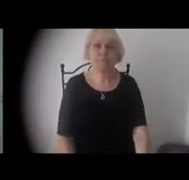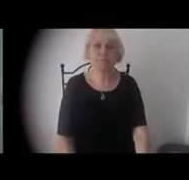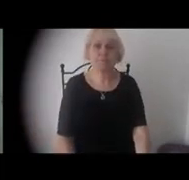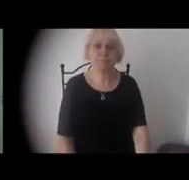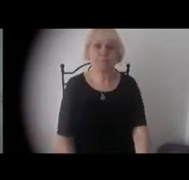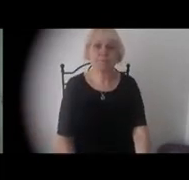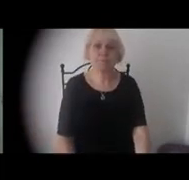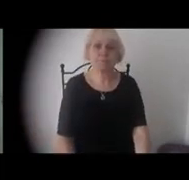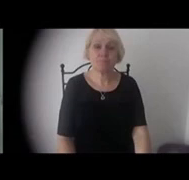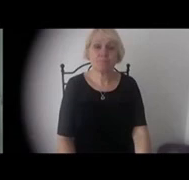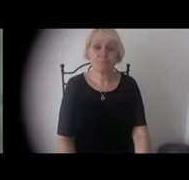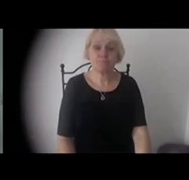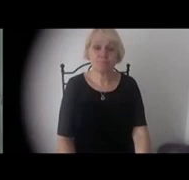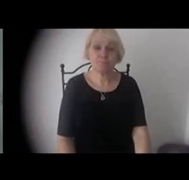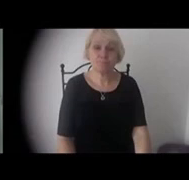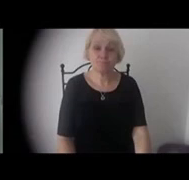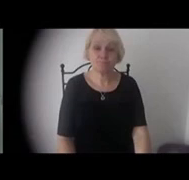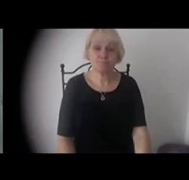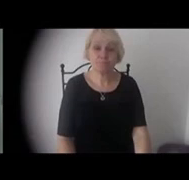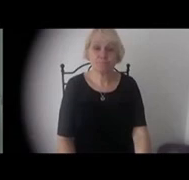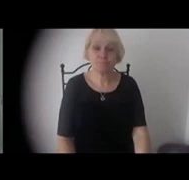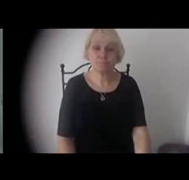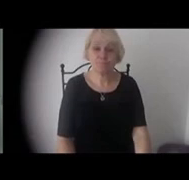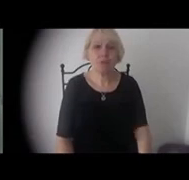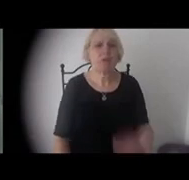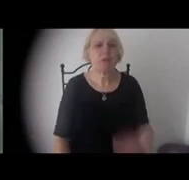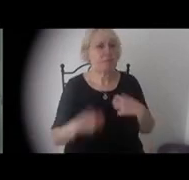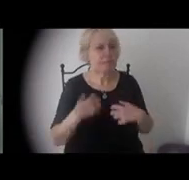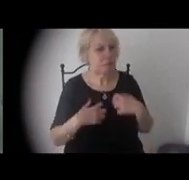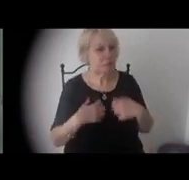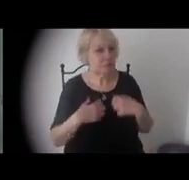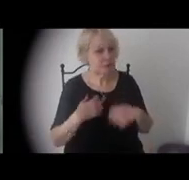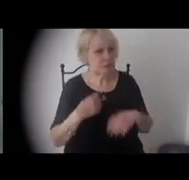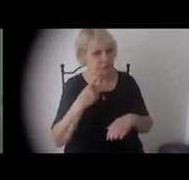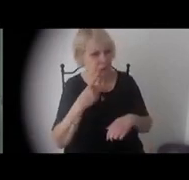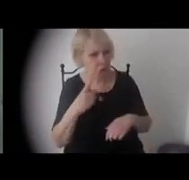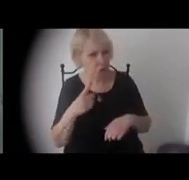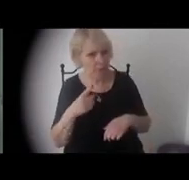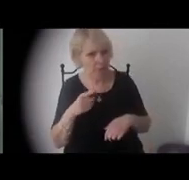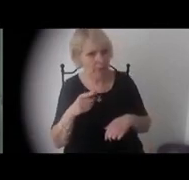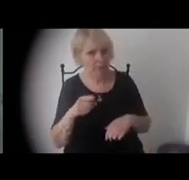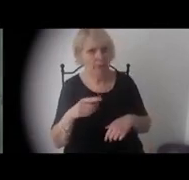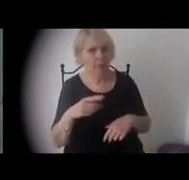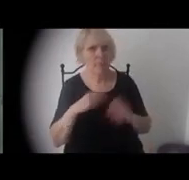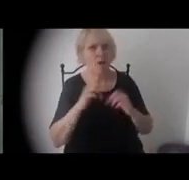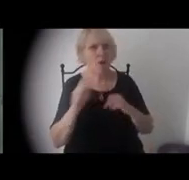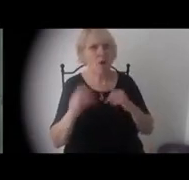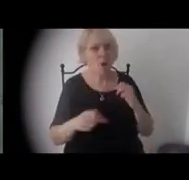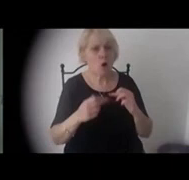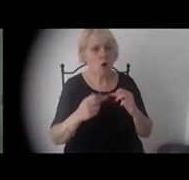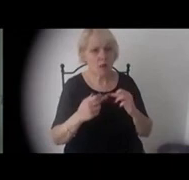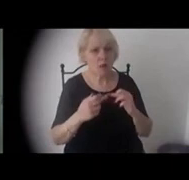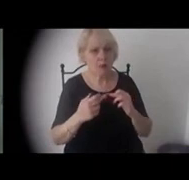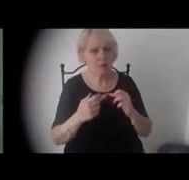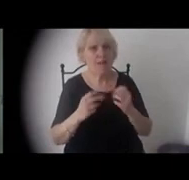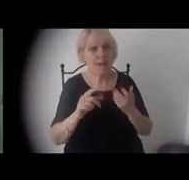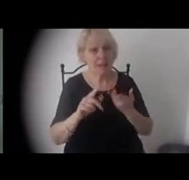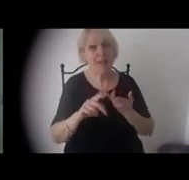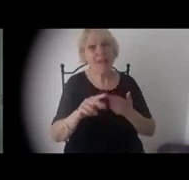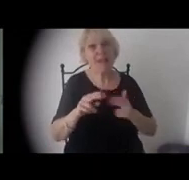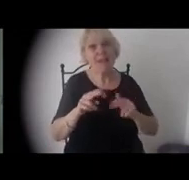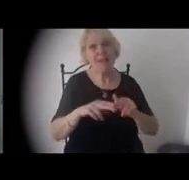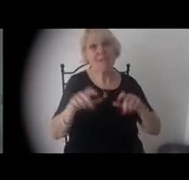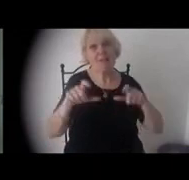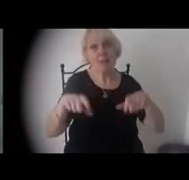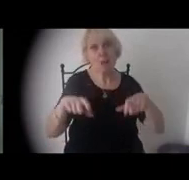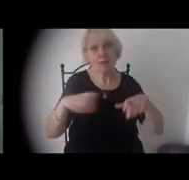Thanks, and it's interesting, we've just got a comment on the side there about online, because if there are further lockdowns or local,